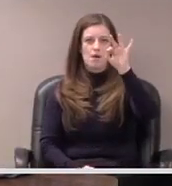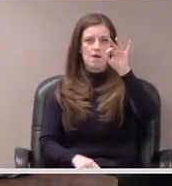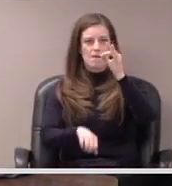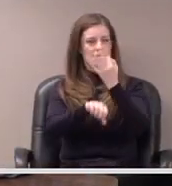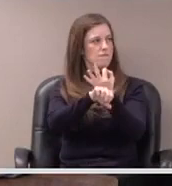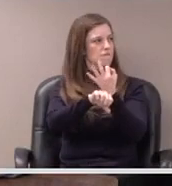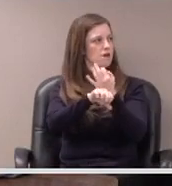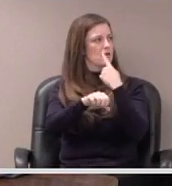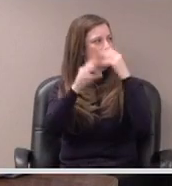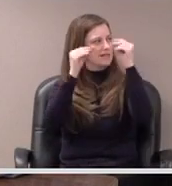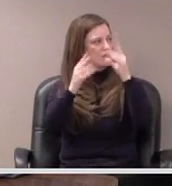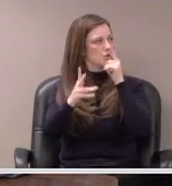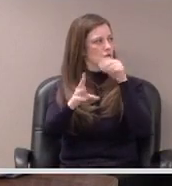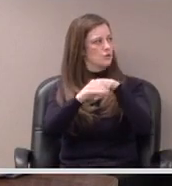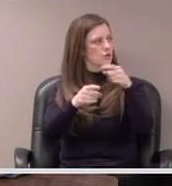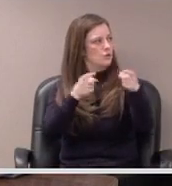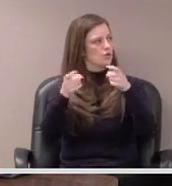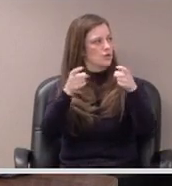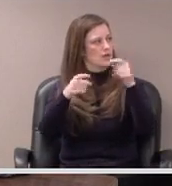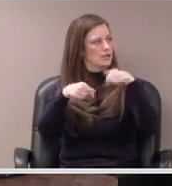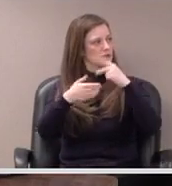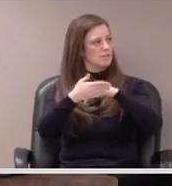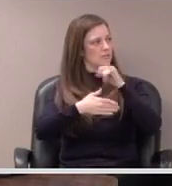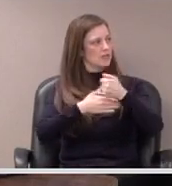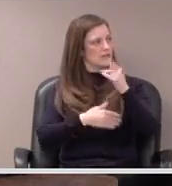their teacher who coordinated this project, Kim Courtney.